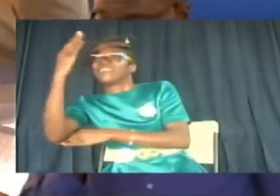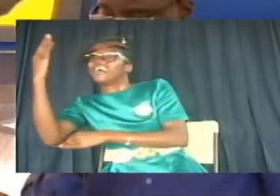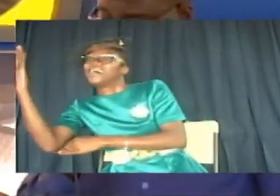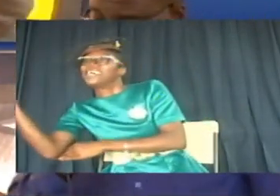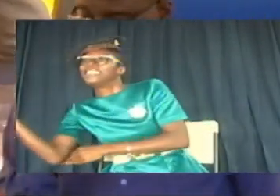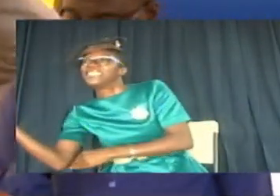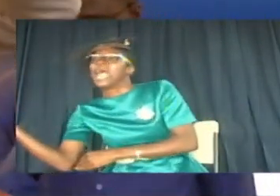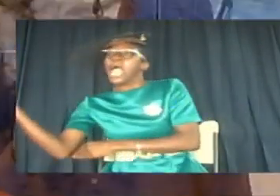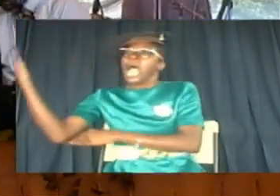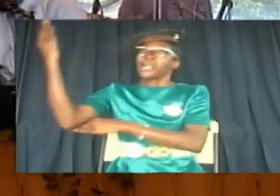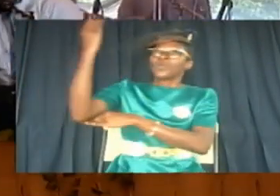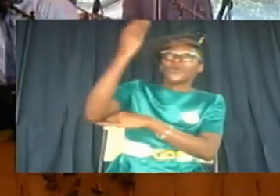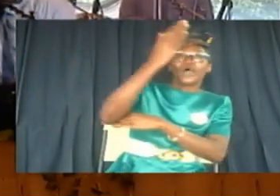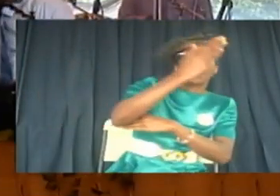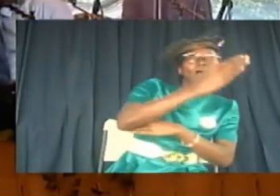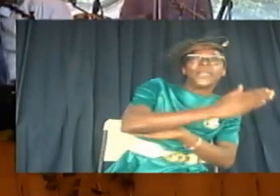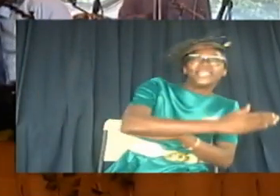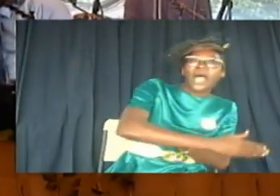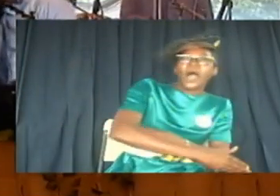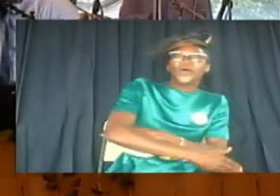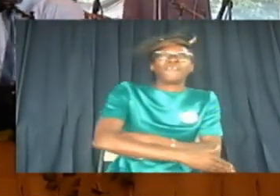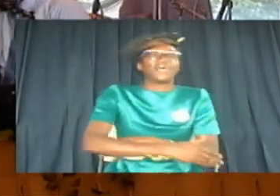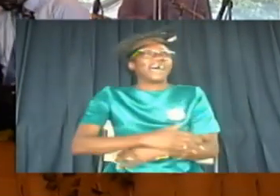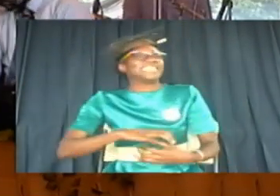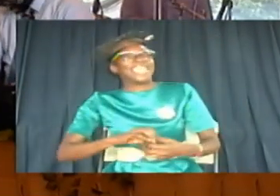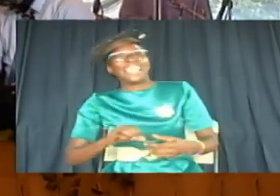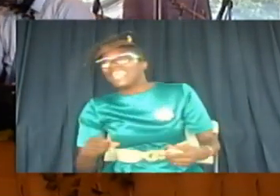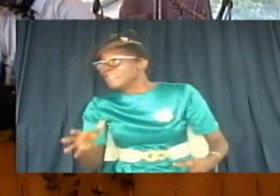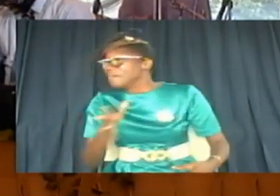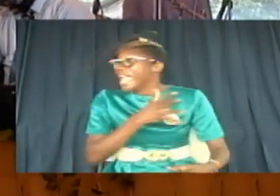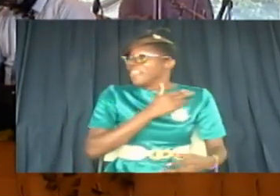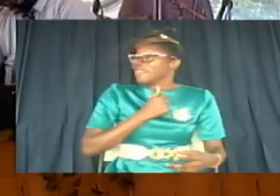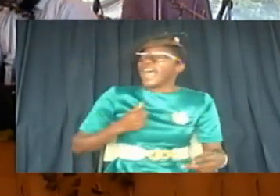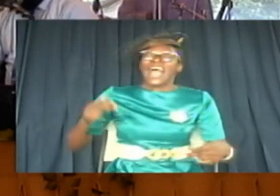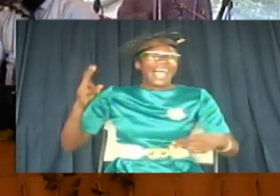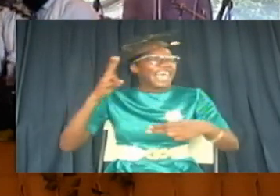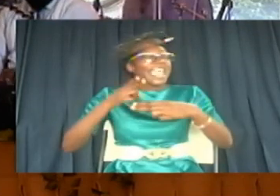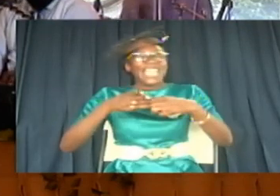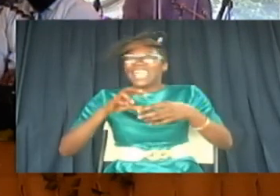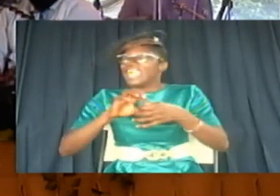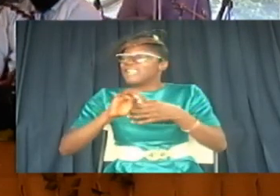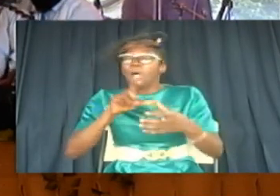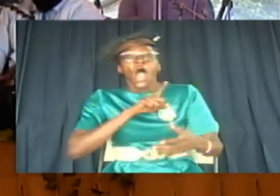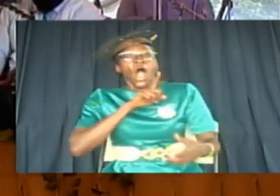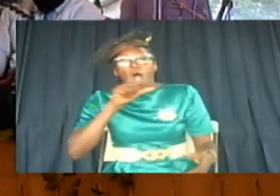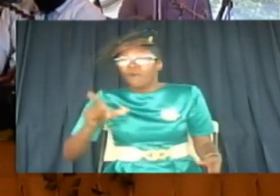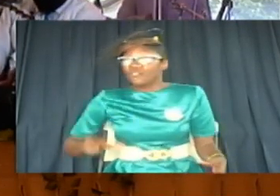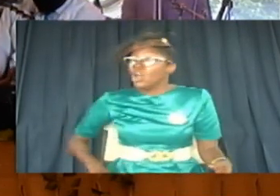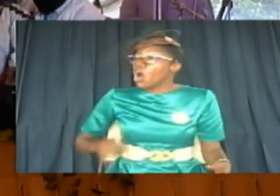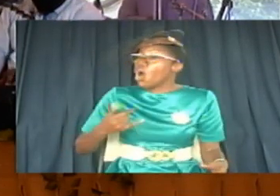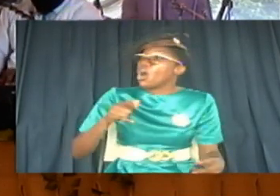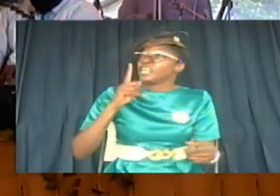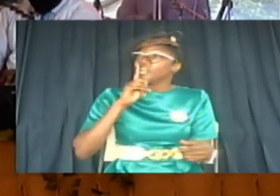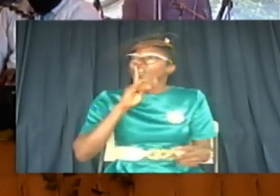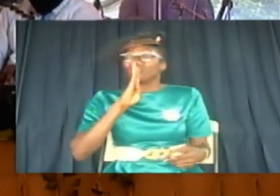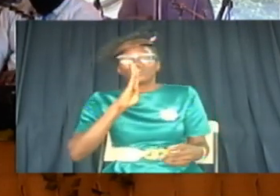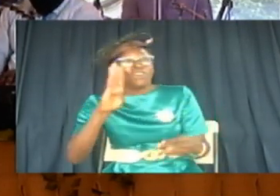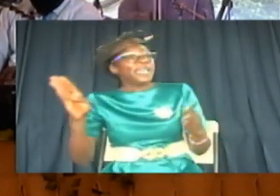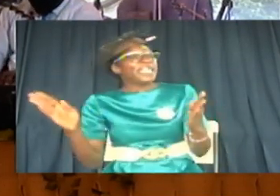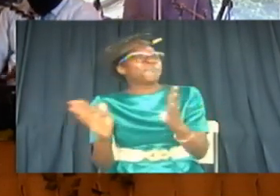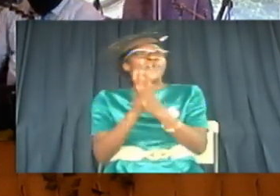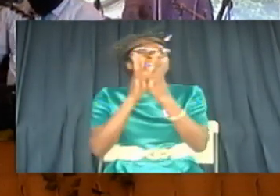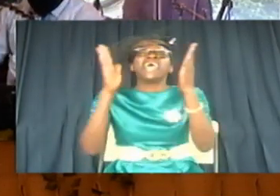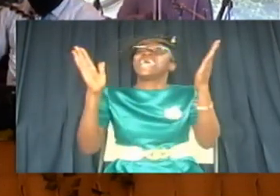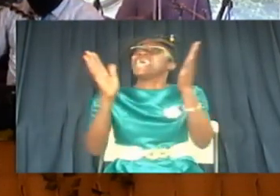sun. Hallelujah. Unto the bowing down of the saints, the name of the Lord is to